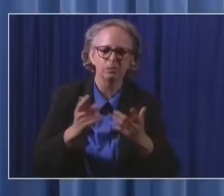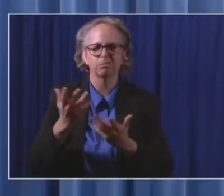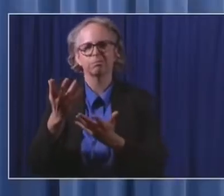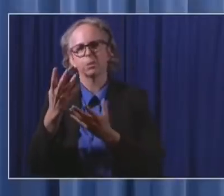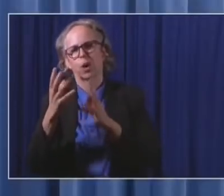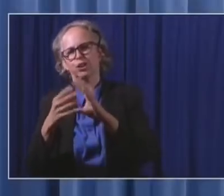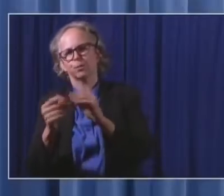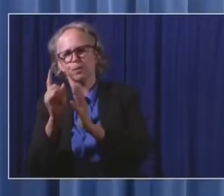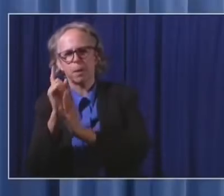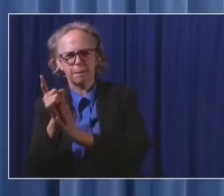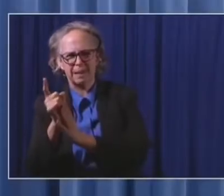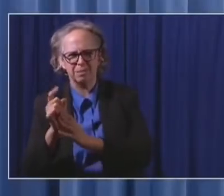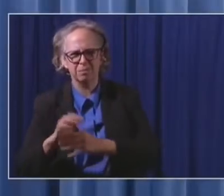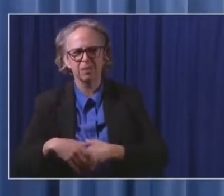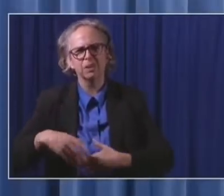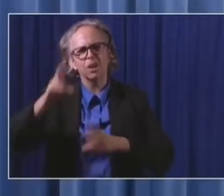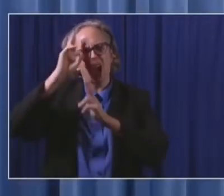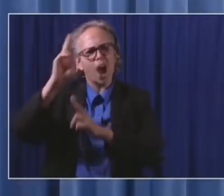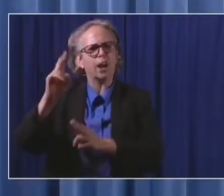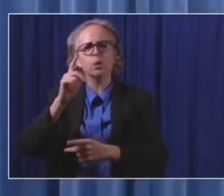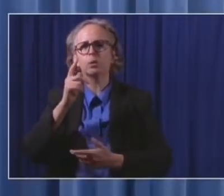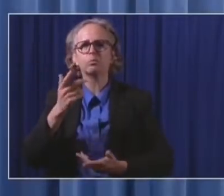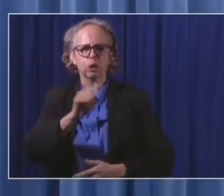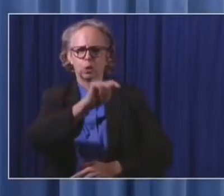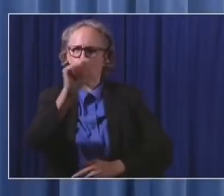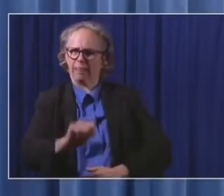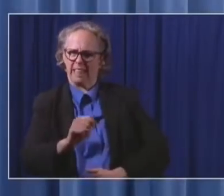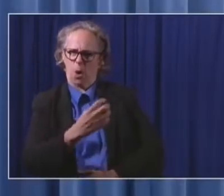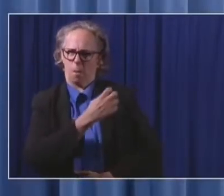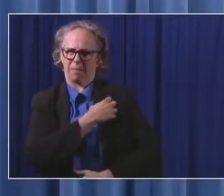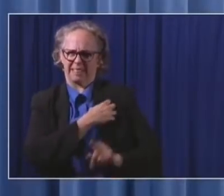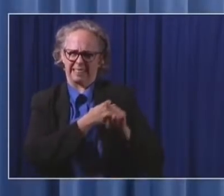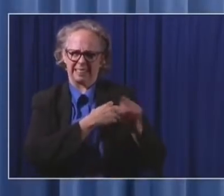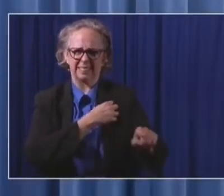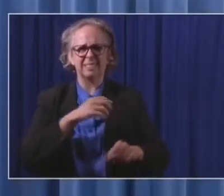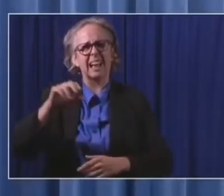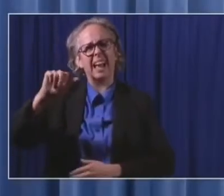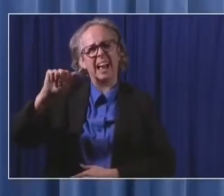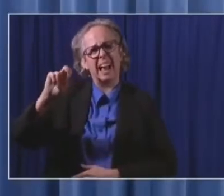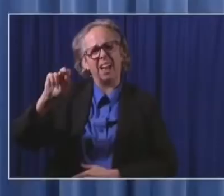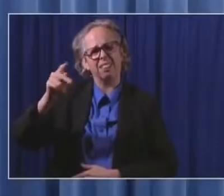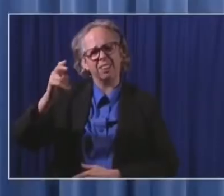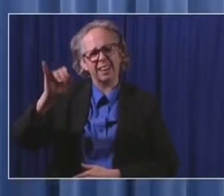I want to take a moment, on a sad note,